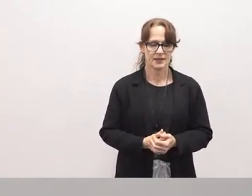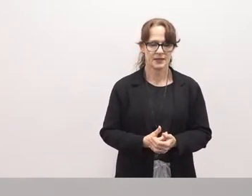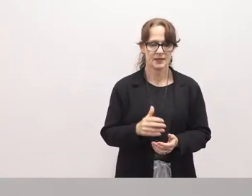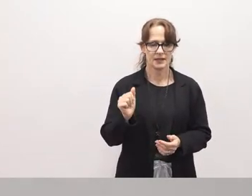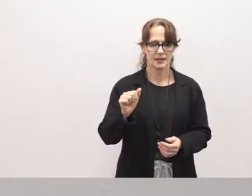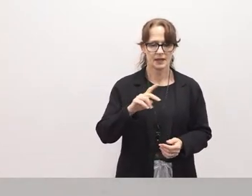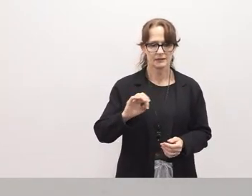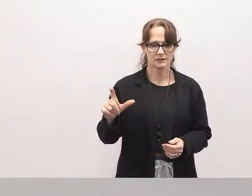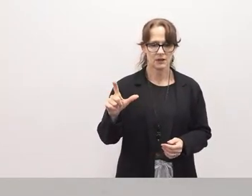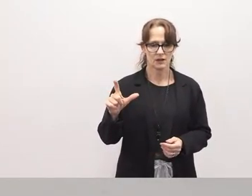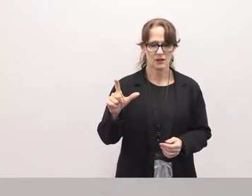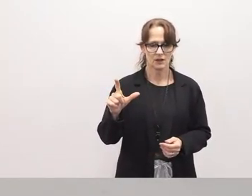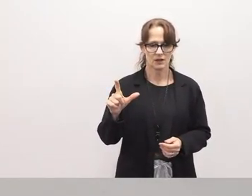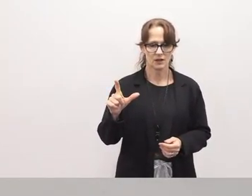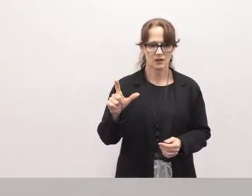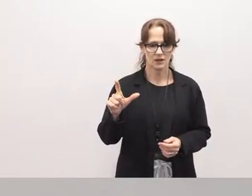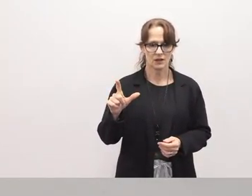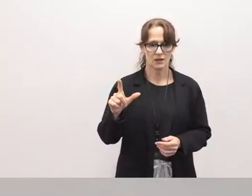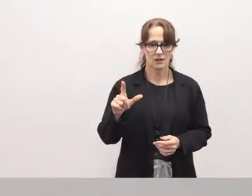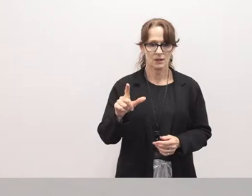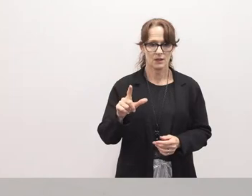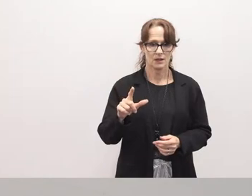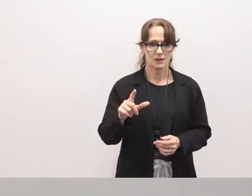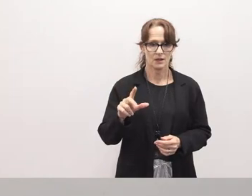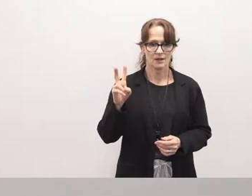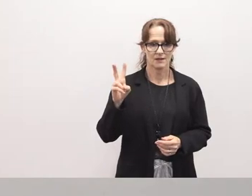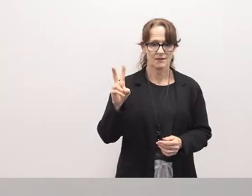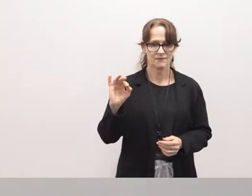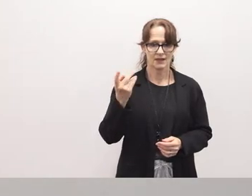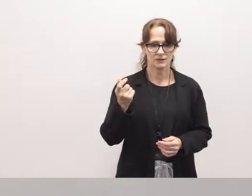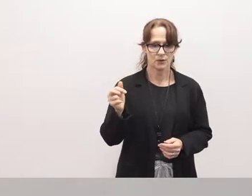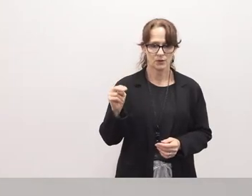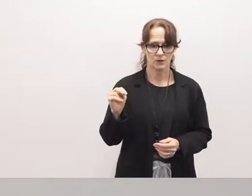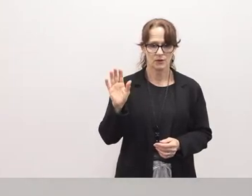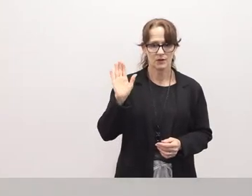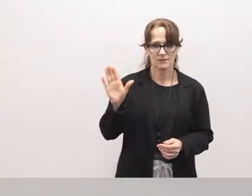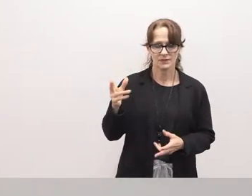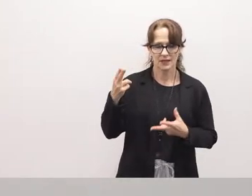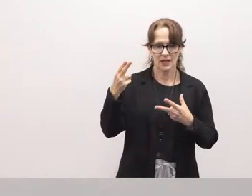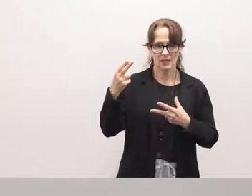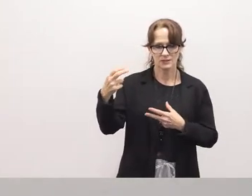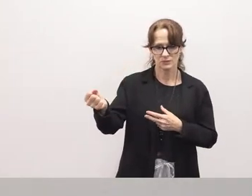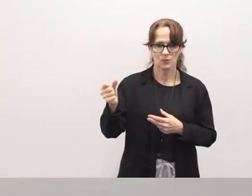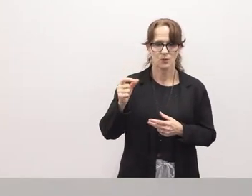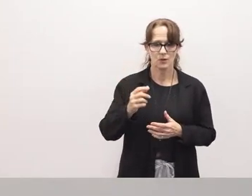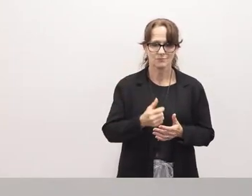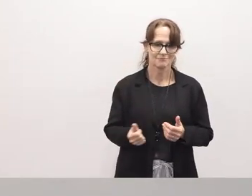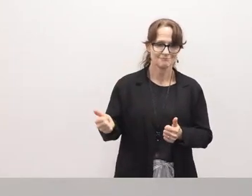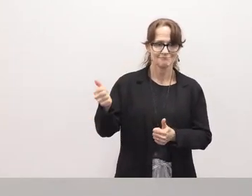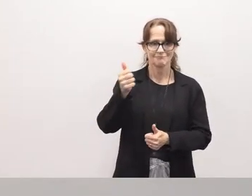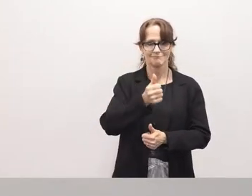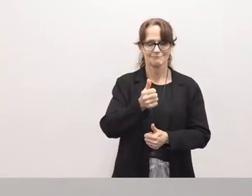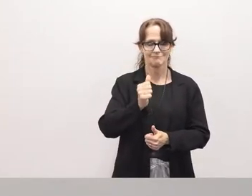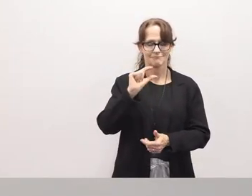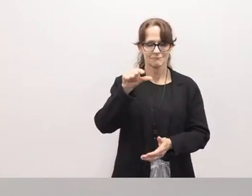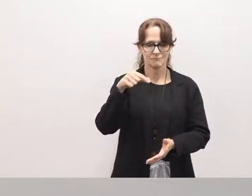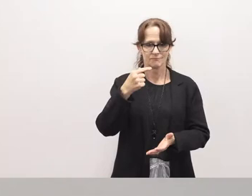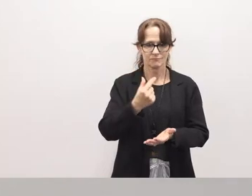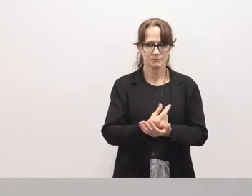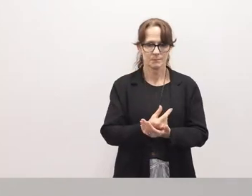Axel is on track to be the valedictorian of his high school and is